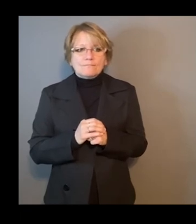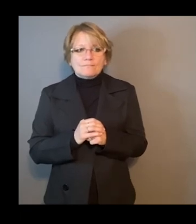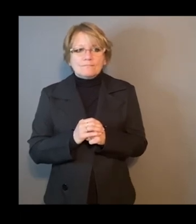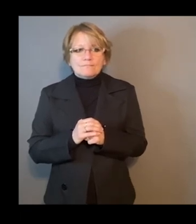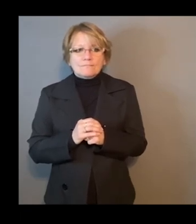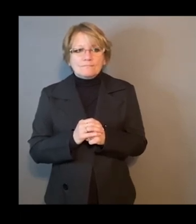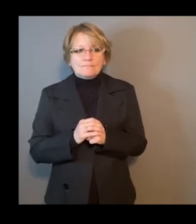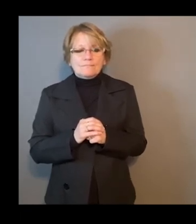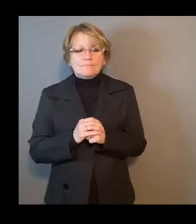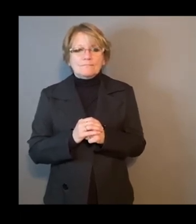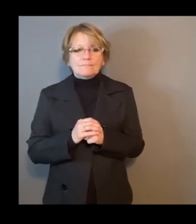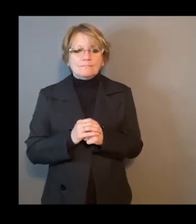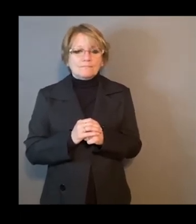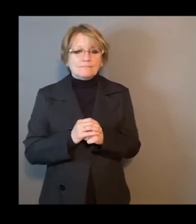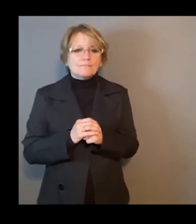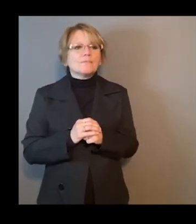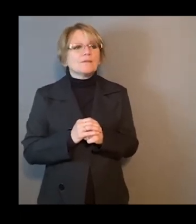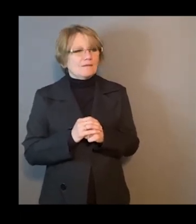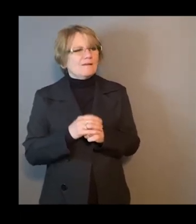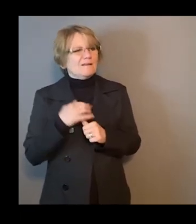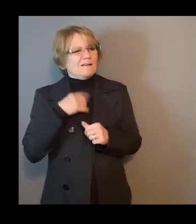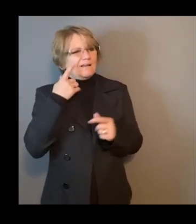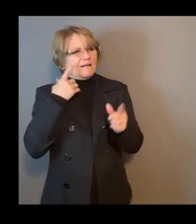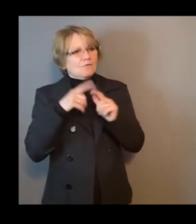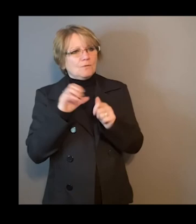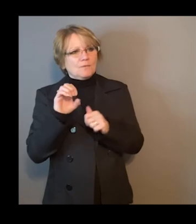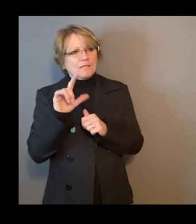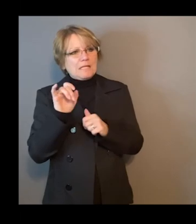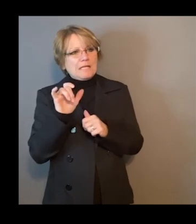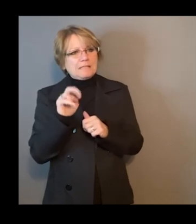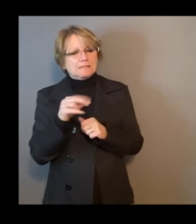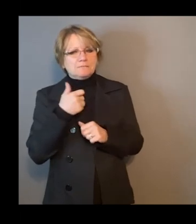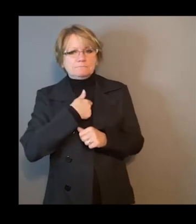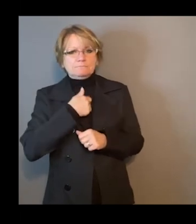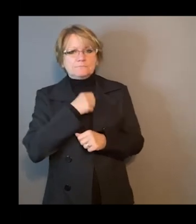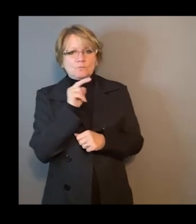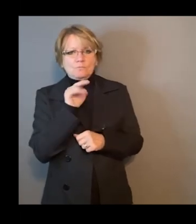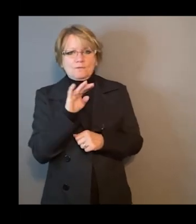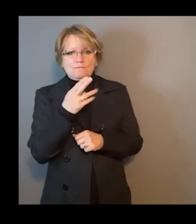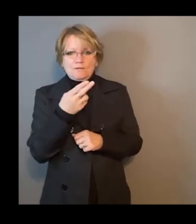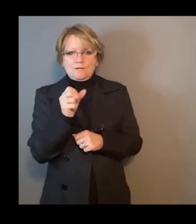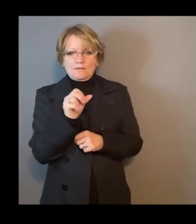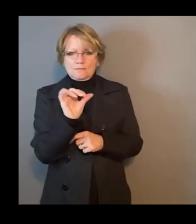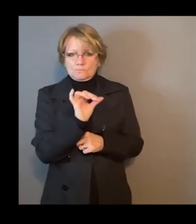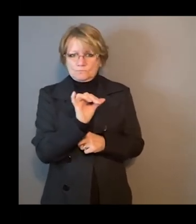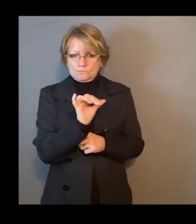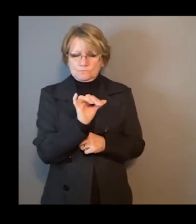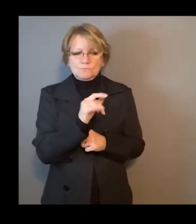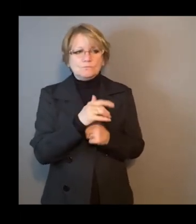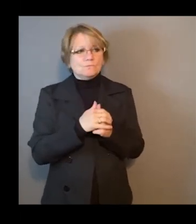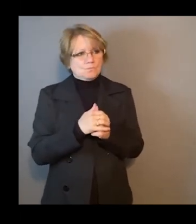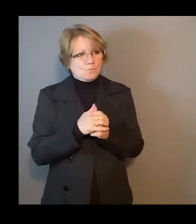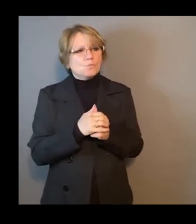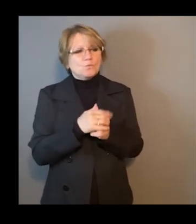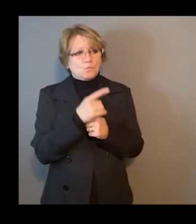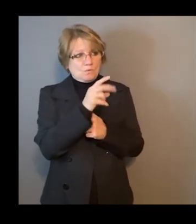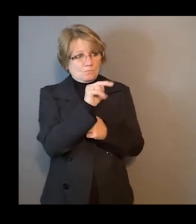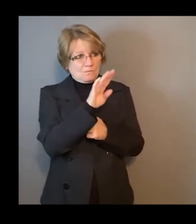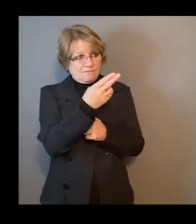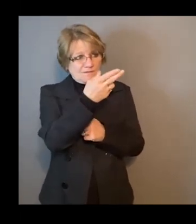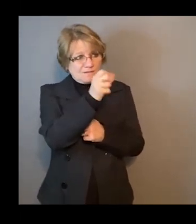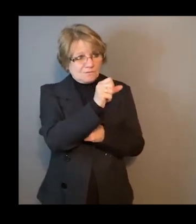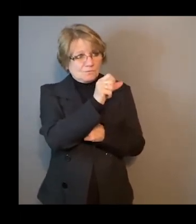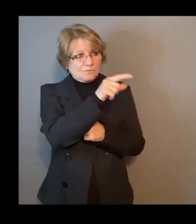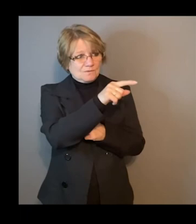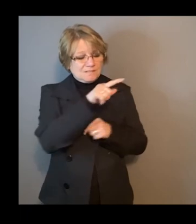Thank you. Yeah, I got something to say. I didn't know what Clayton said. I actually went to Bedford High School as well. And I think it's a major difference because